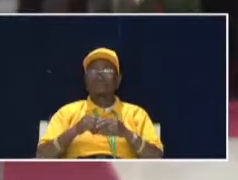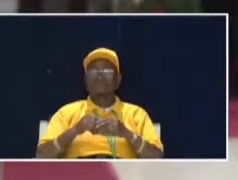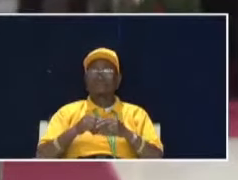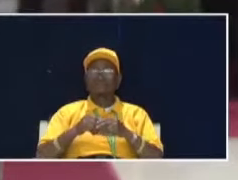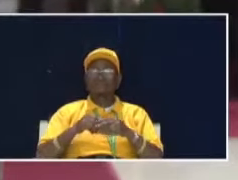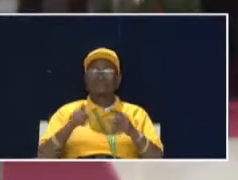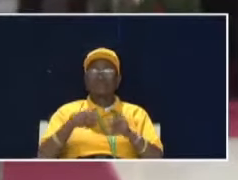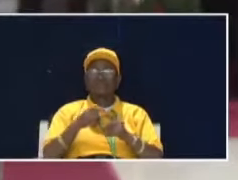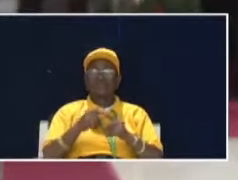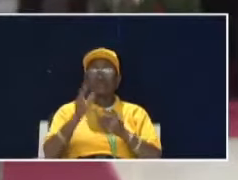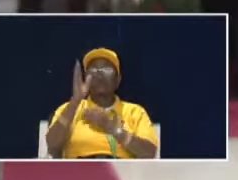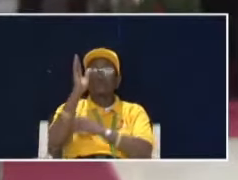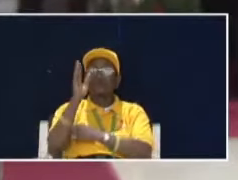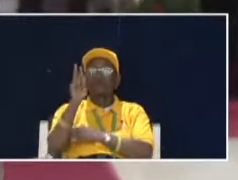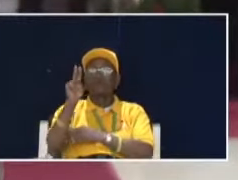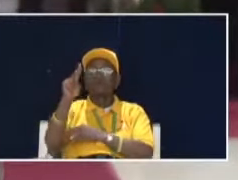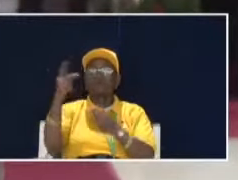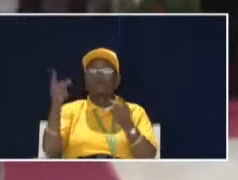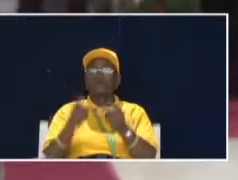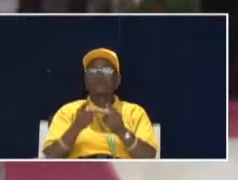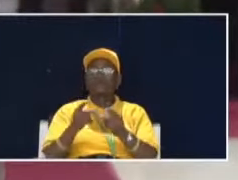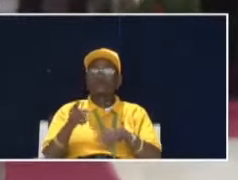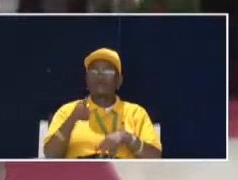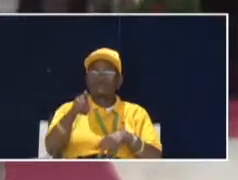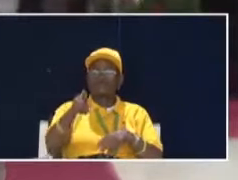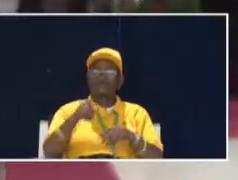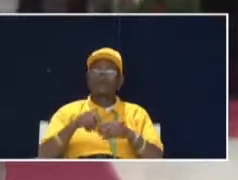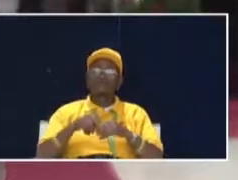When God repositions you,